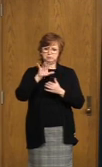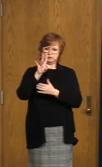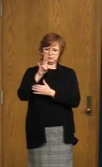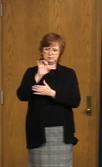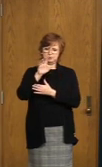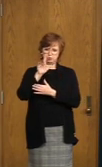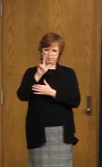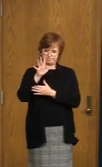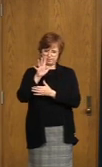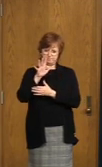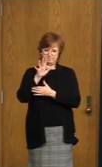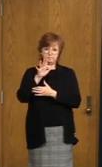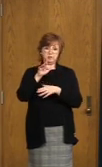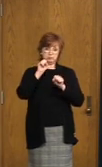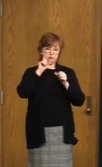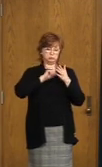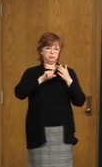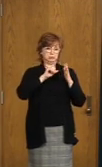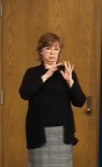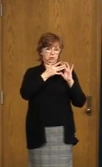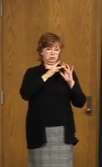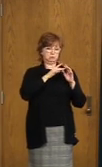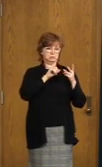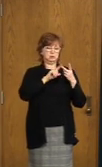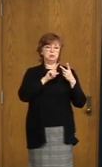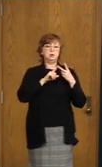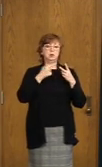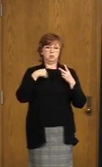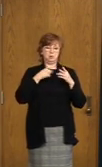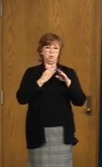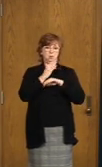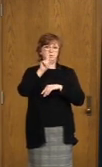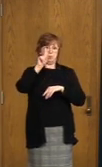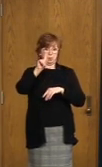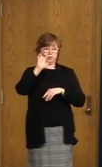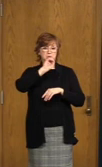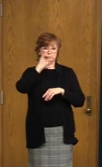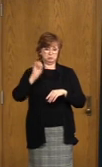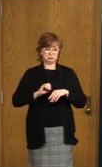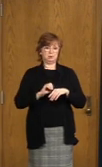32,725 doses, as you can see online, and delivered over 100% of those doses,